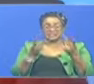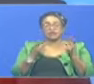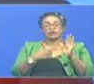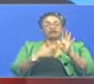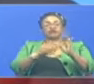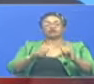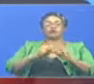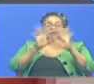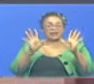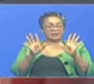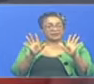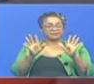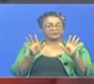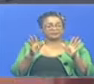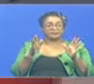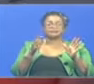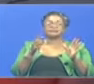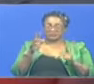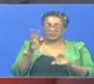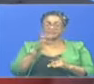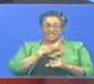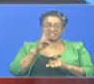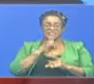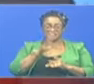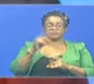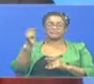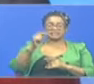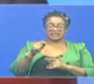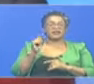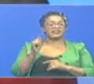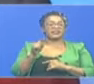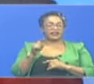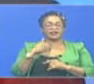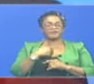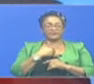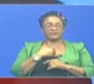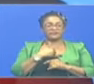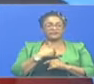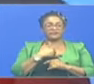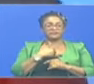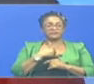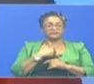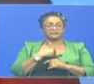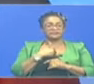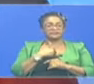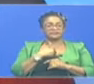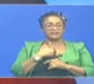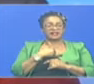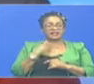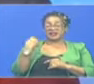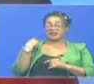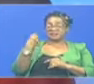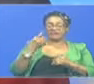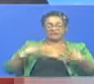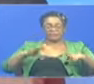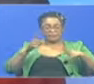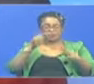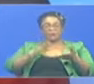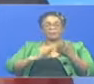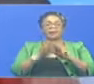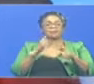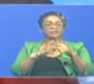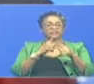some level of threat from the Tanzanian side in terms of the number of people who are turning positive. And